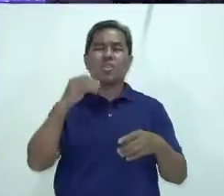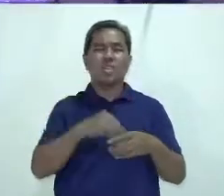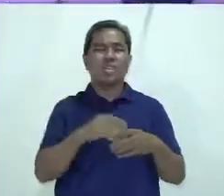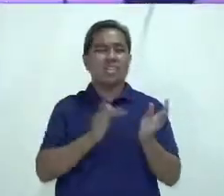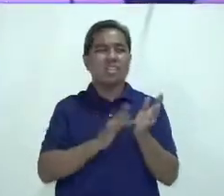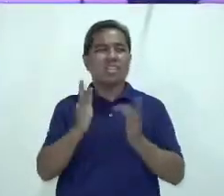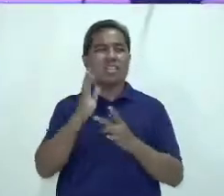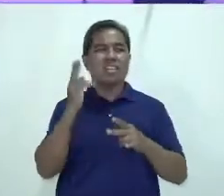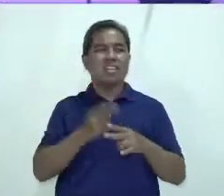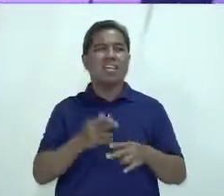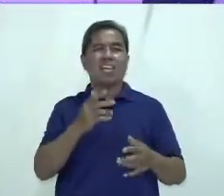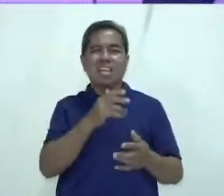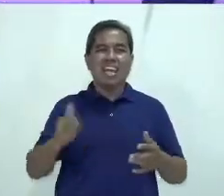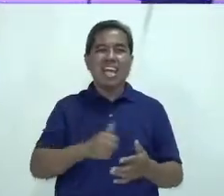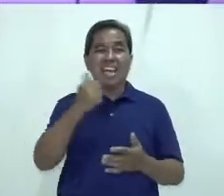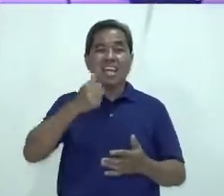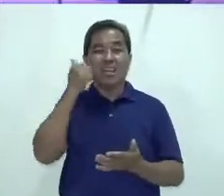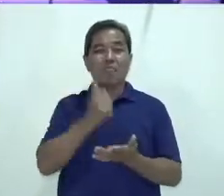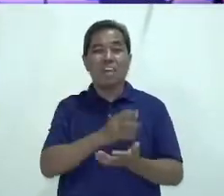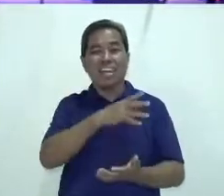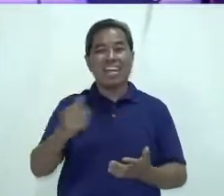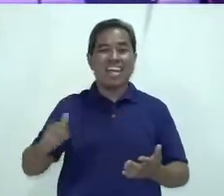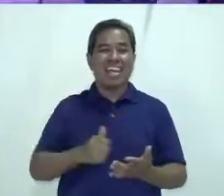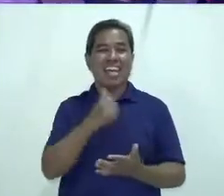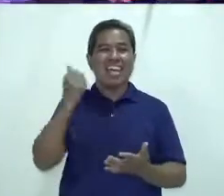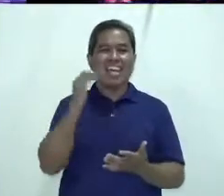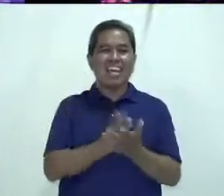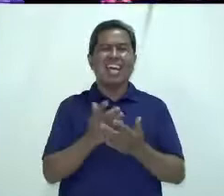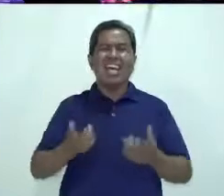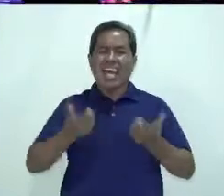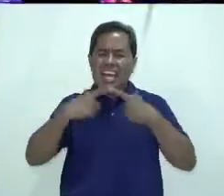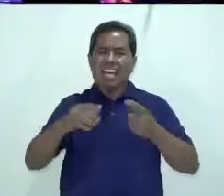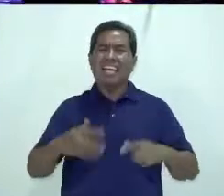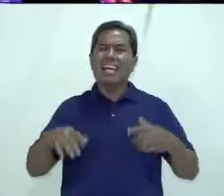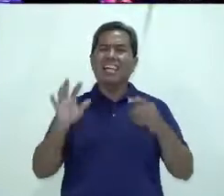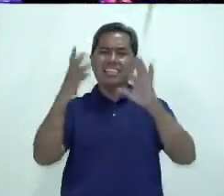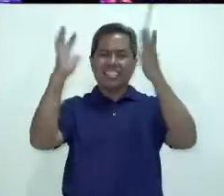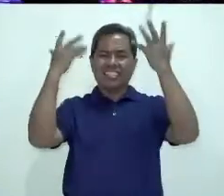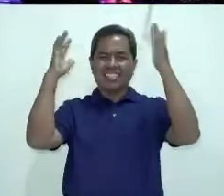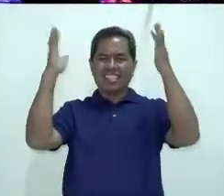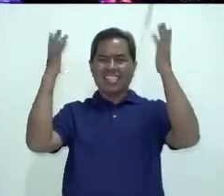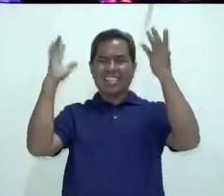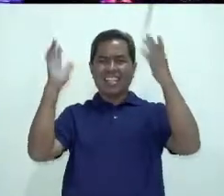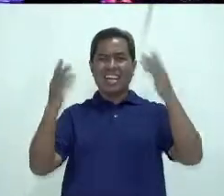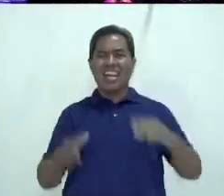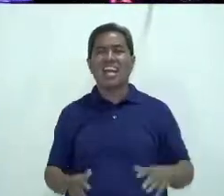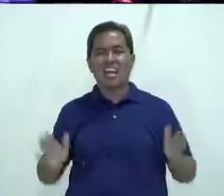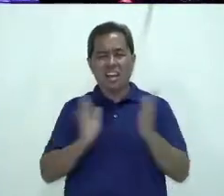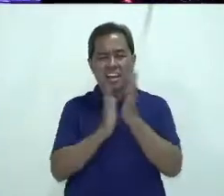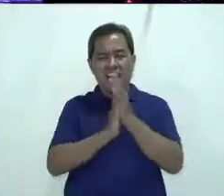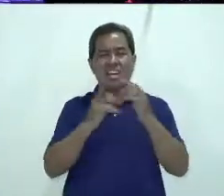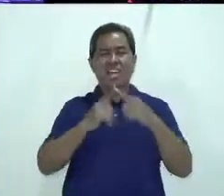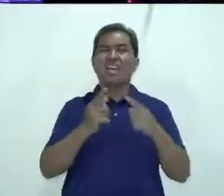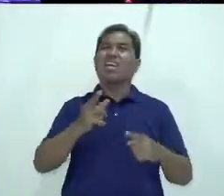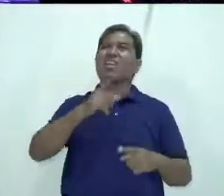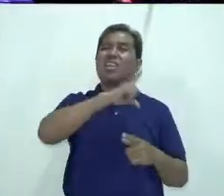and amen. Can you give again the best clap of praise to Jesus? Come on, come on, ICS